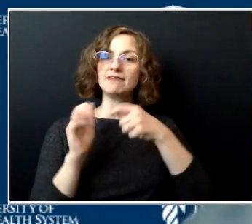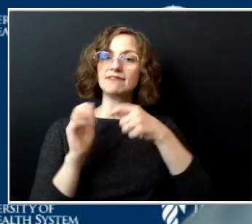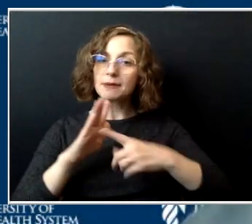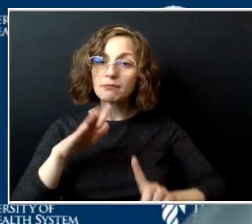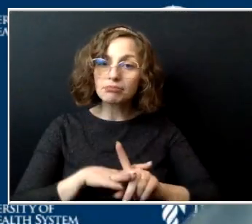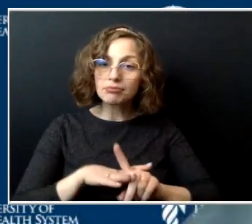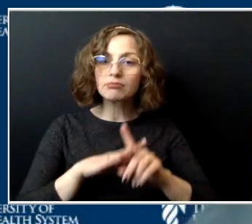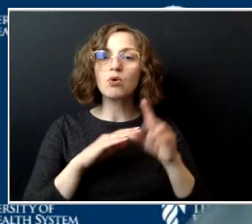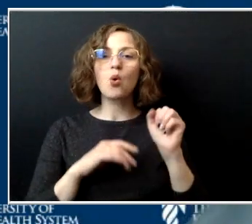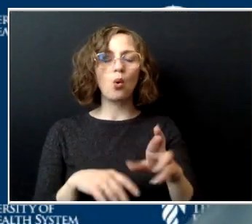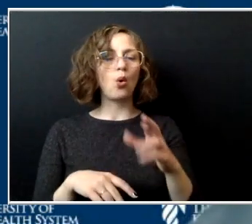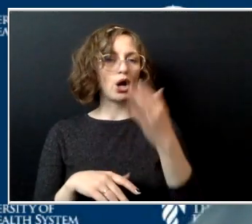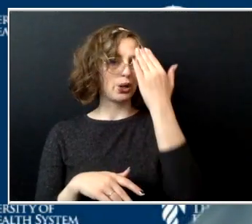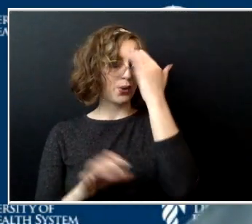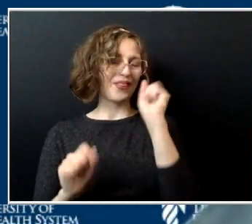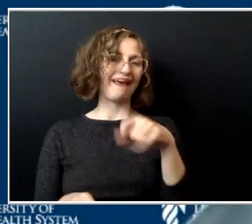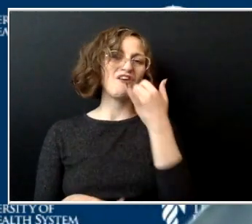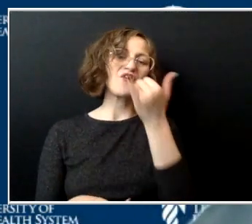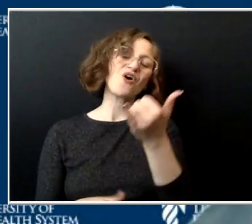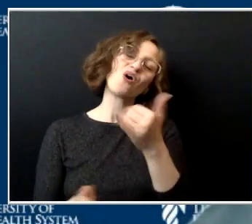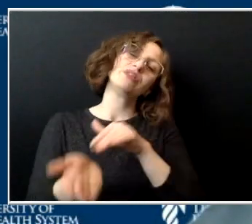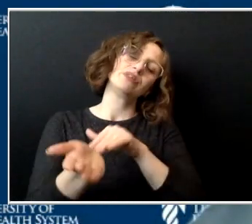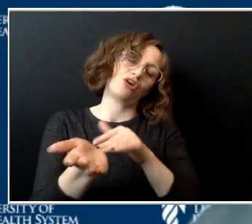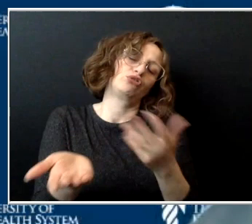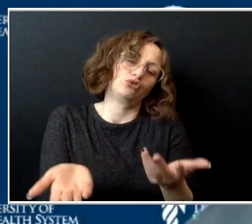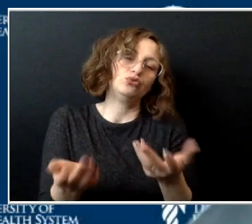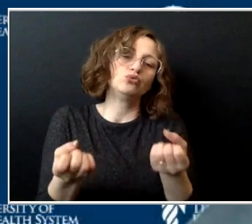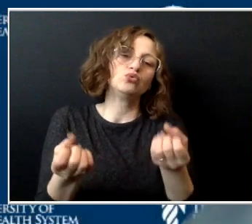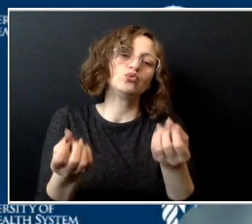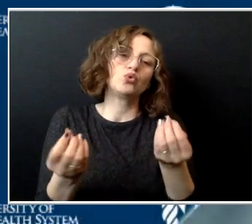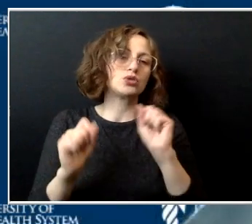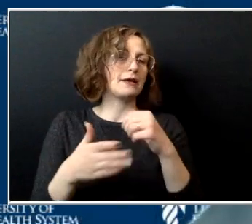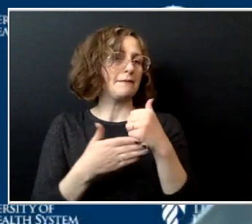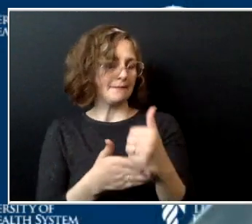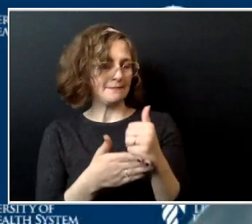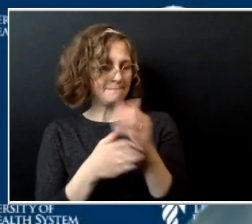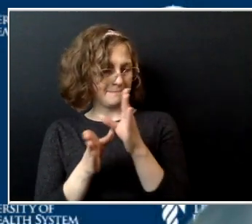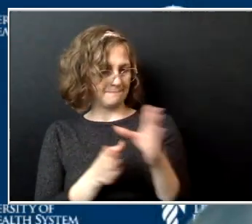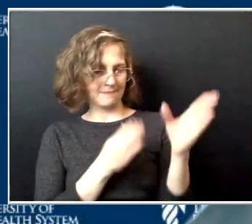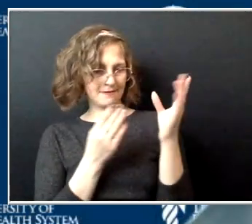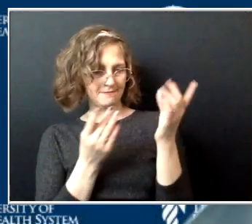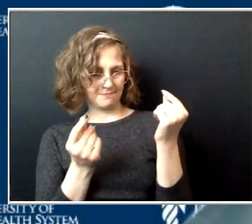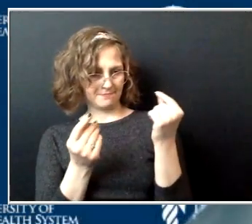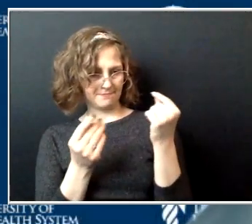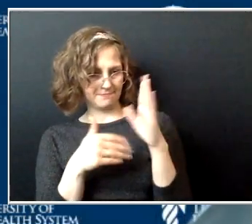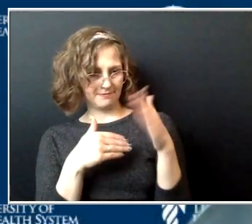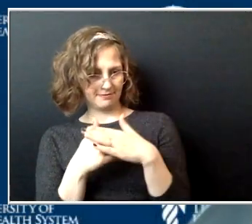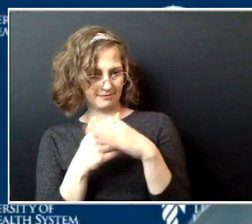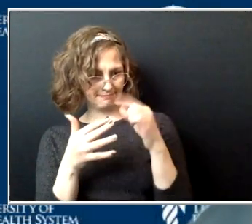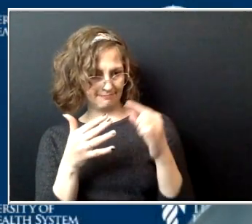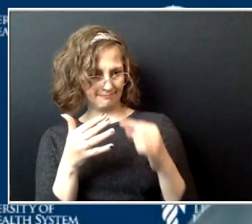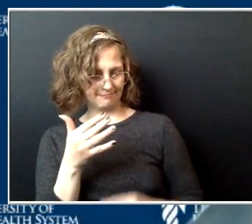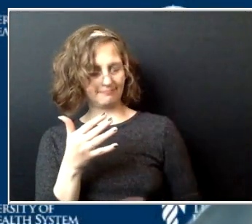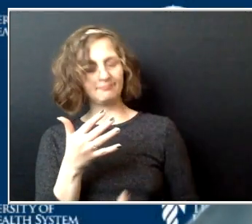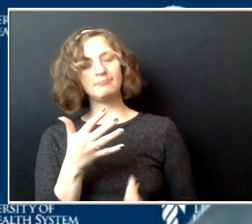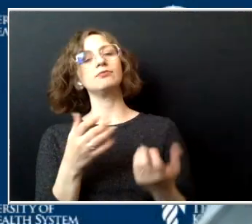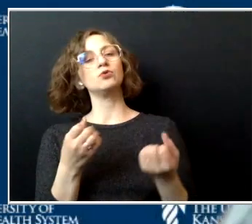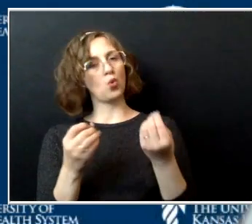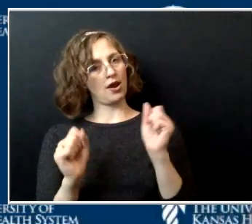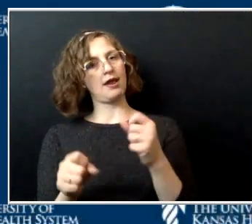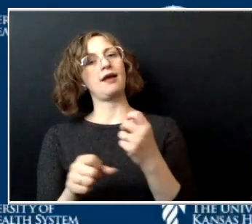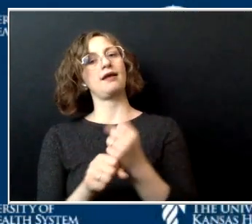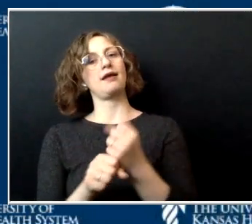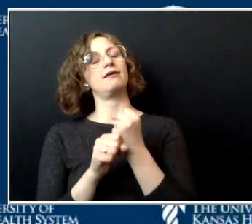know to give you a call, so that you can help them to plan and get them to the appropriate type of care that they need